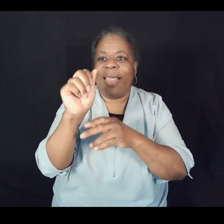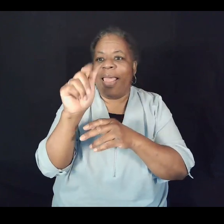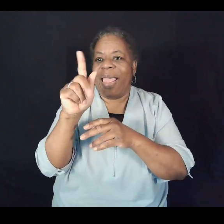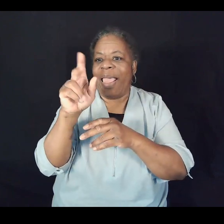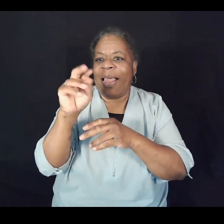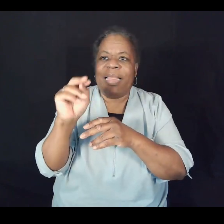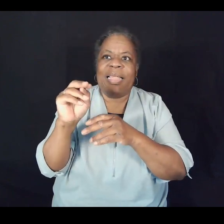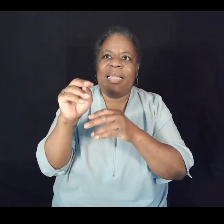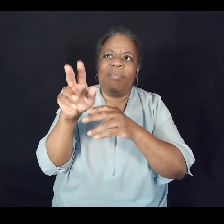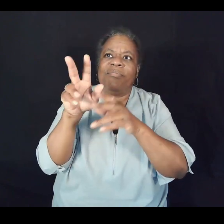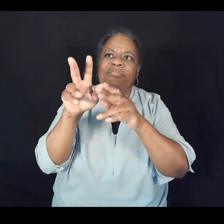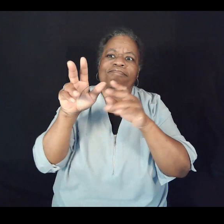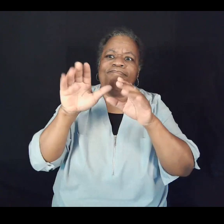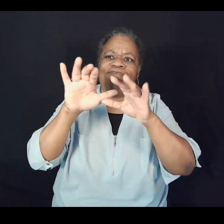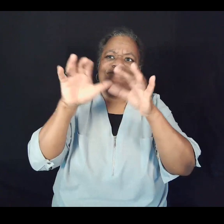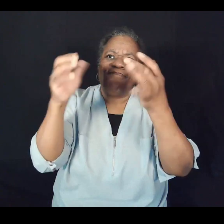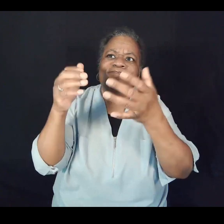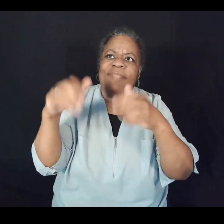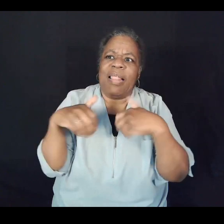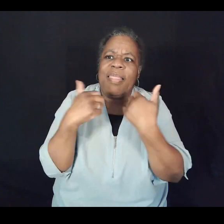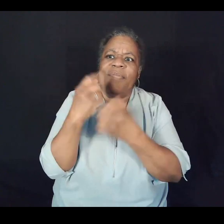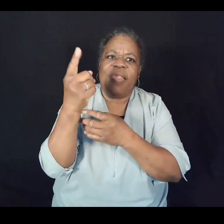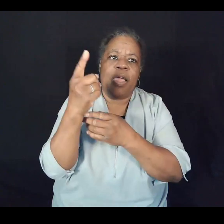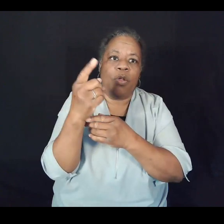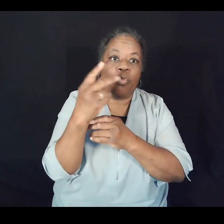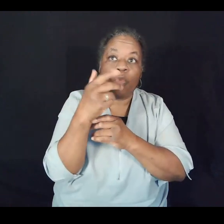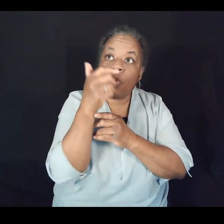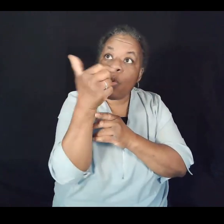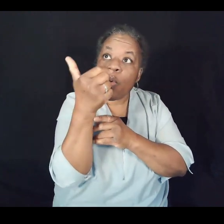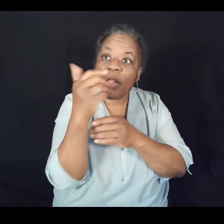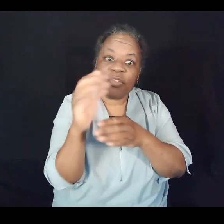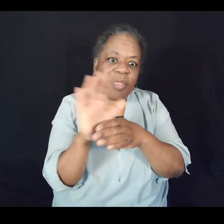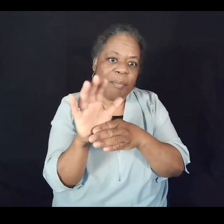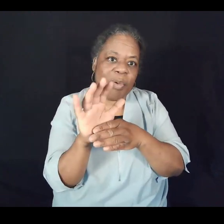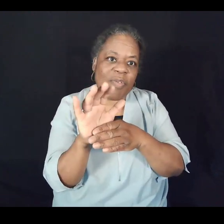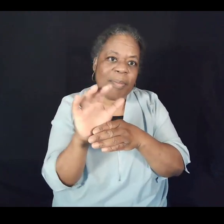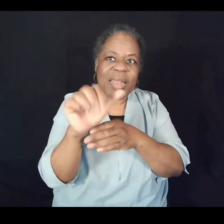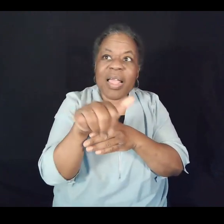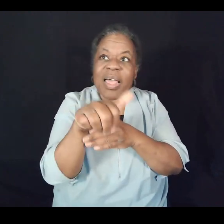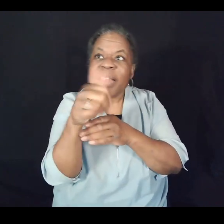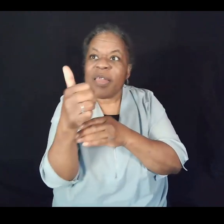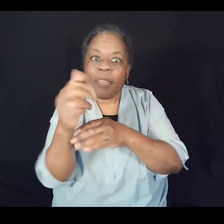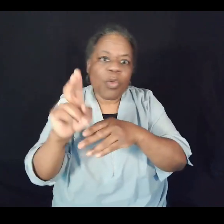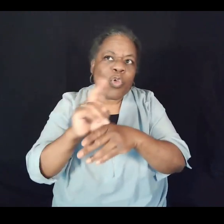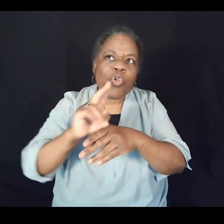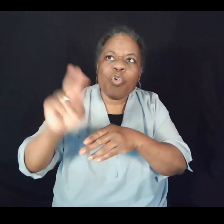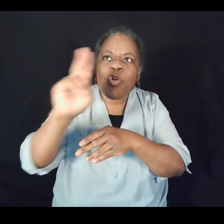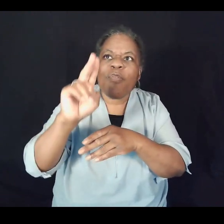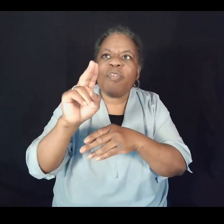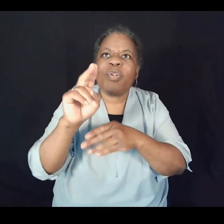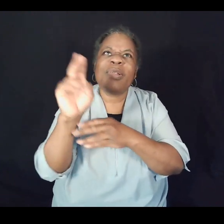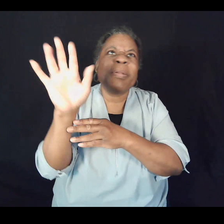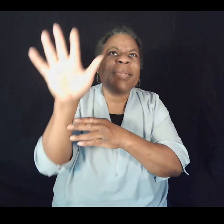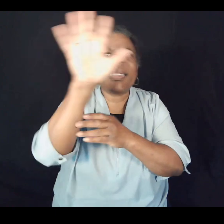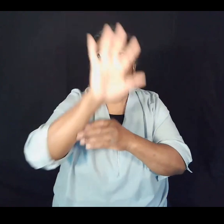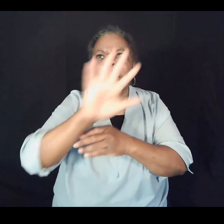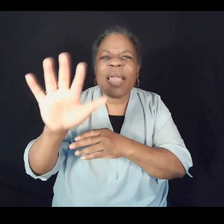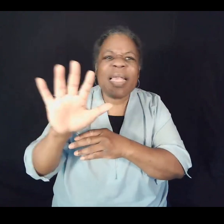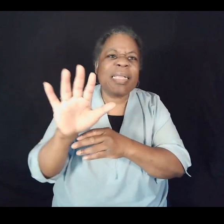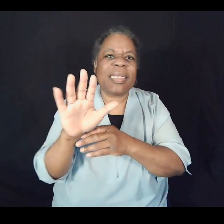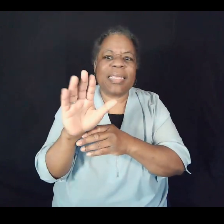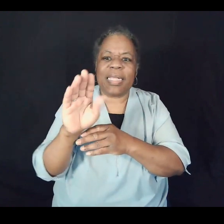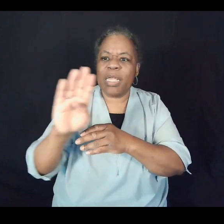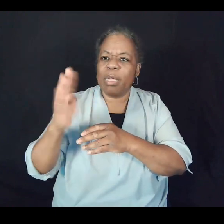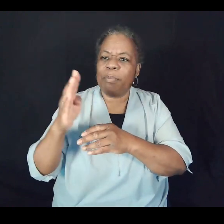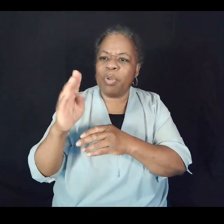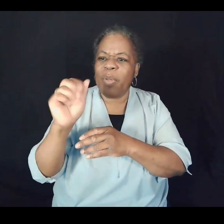home. And so when you're watching a movie about an alternate universe, about space and blue aliens and